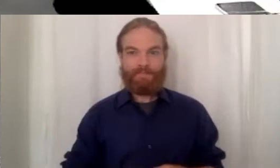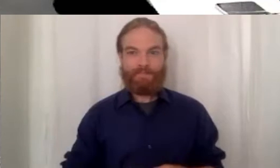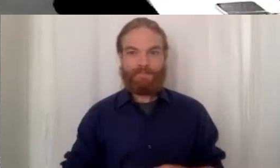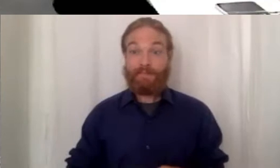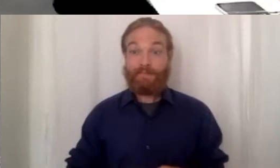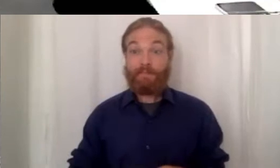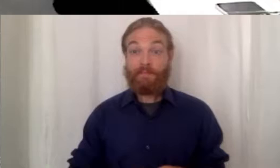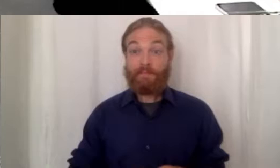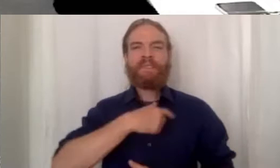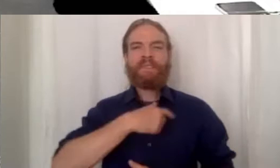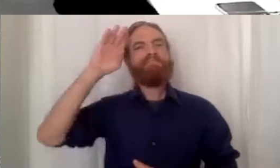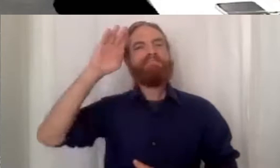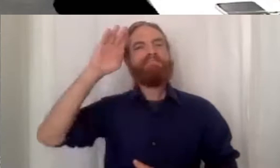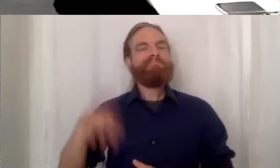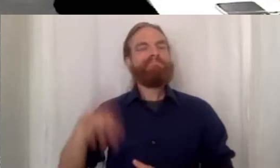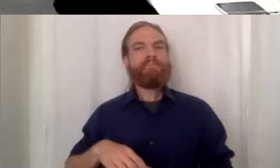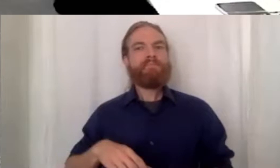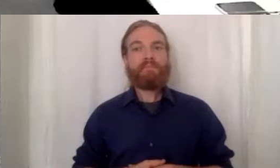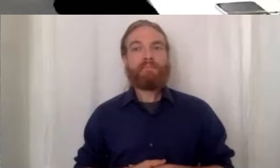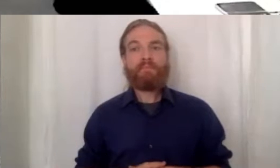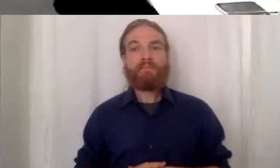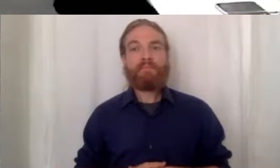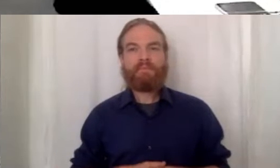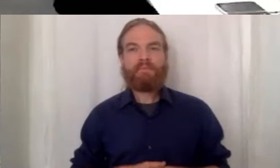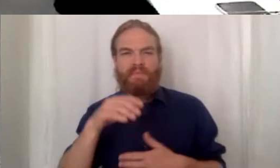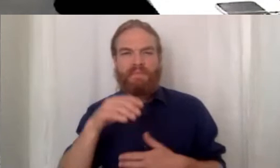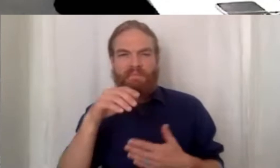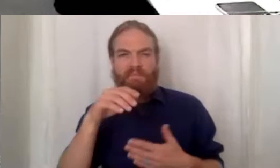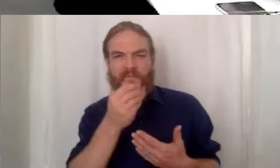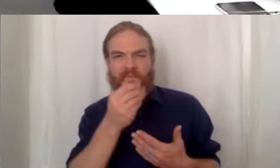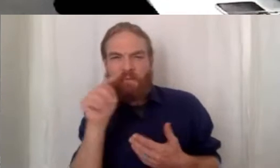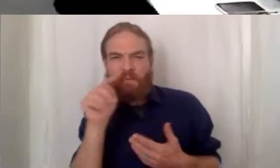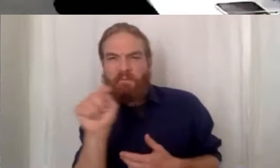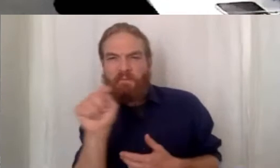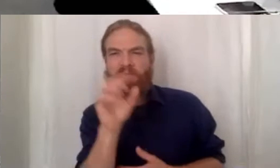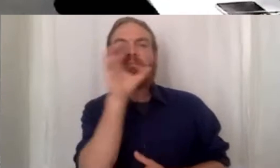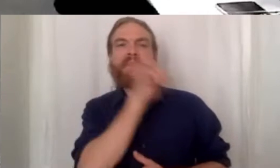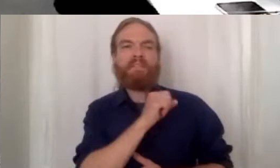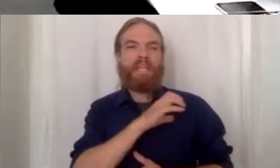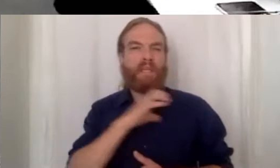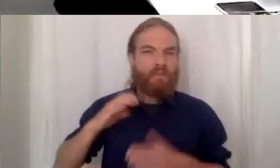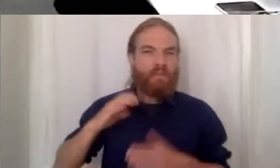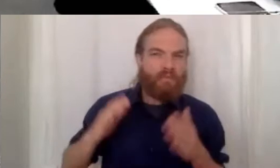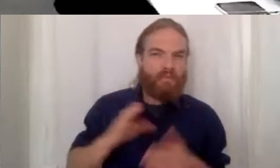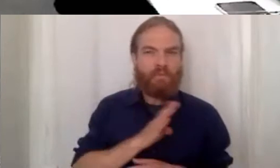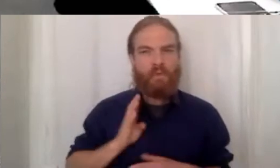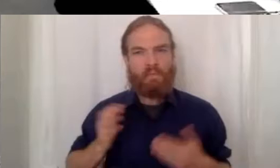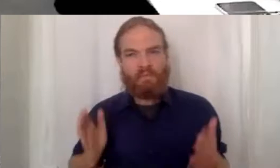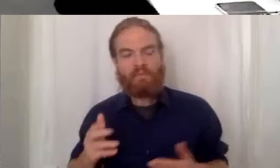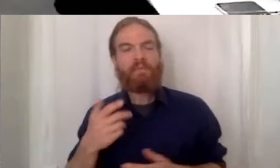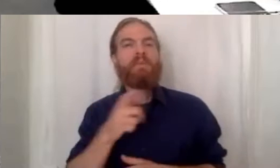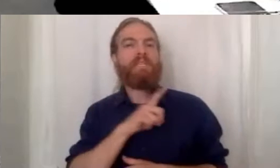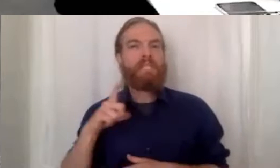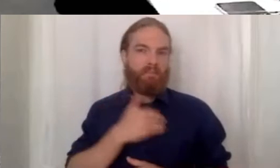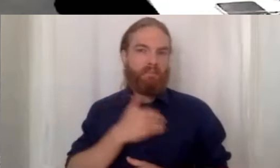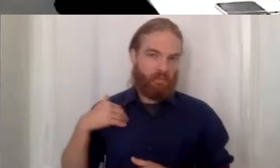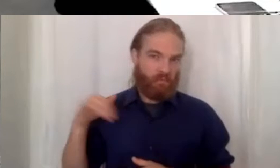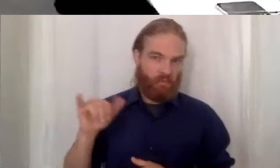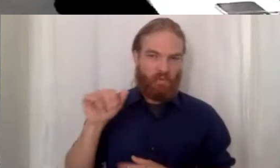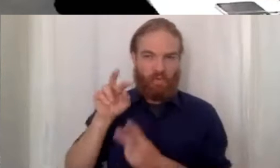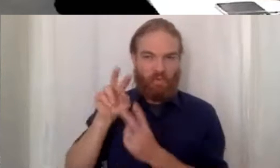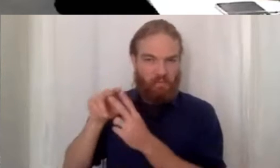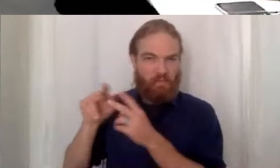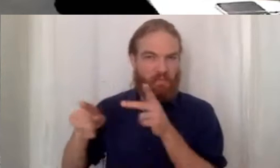county commissioner and Colorado Springs Councilmember Dave Donaldson. They're also in DC. So here's what I'd like